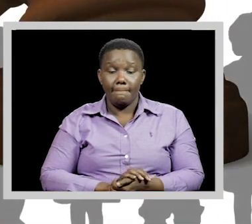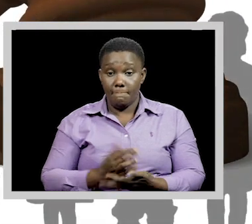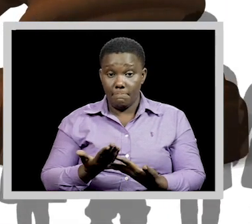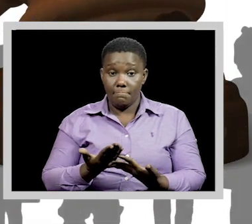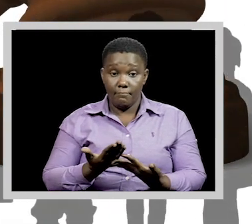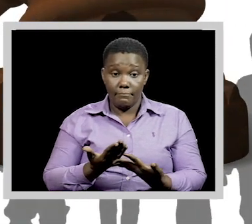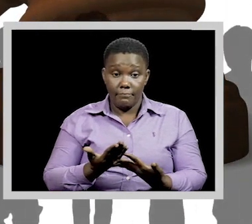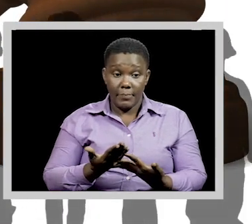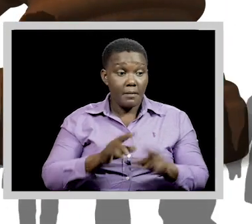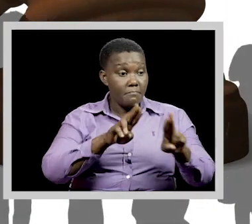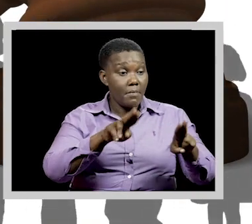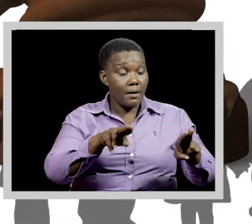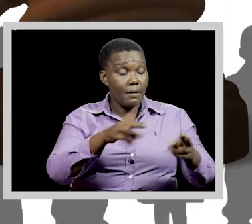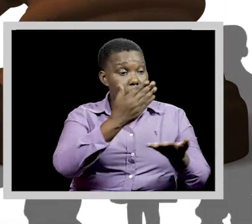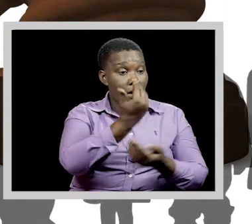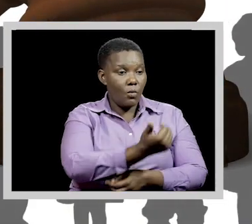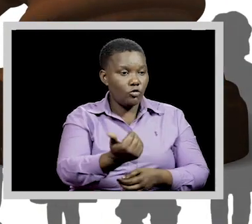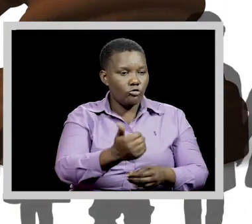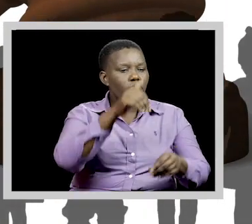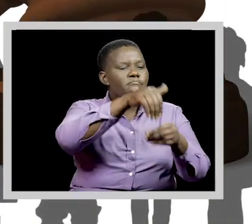Composition of the Juvenile Court.